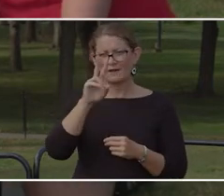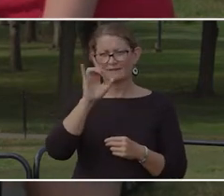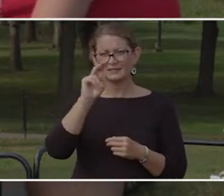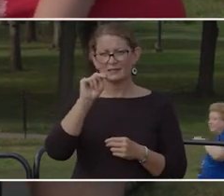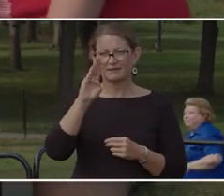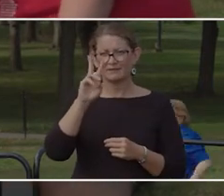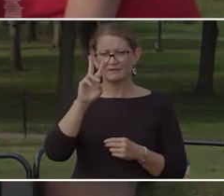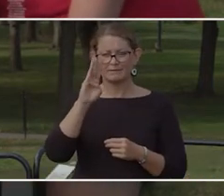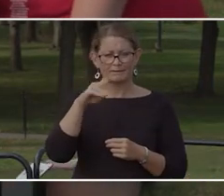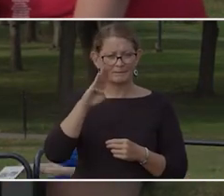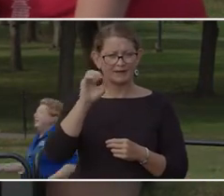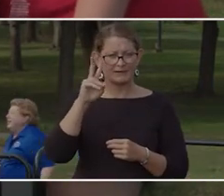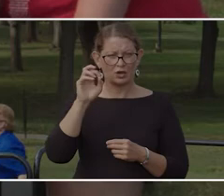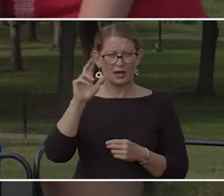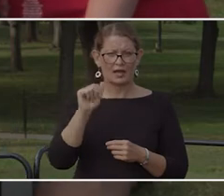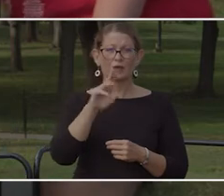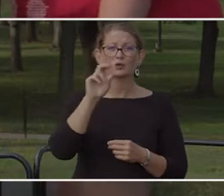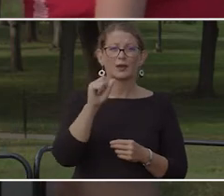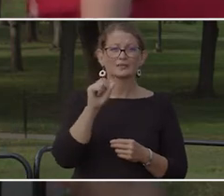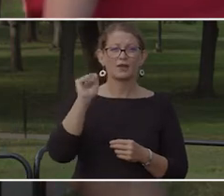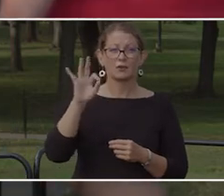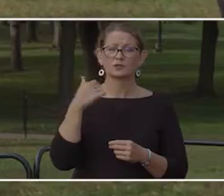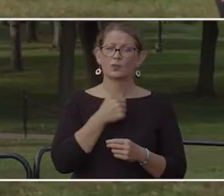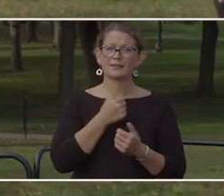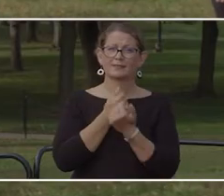Bavera, United States Air Force. We love and miss you.